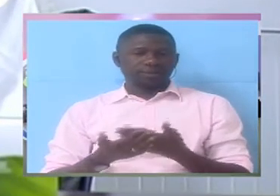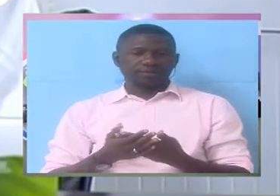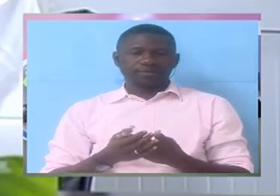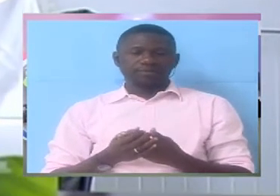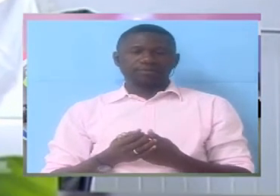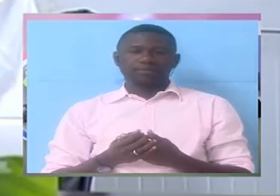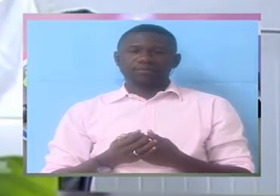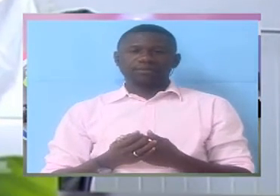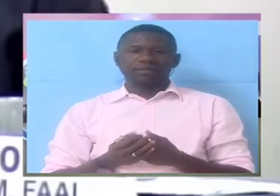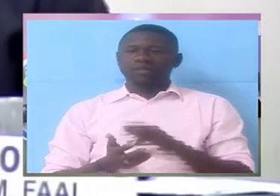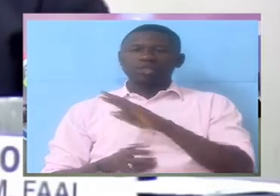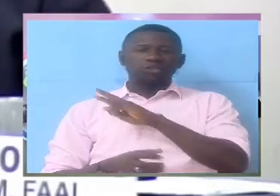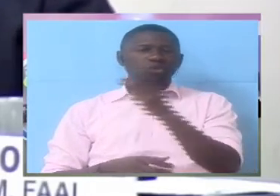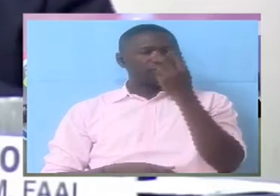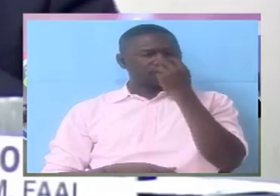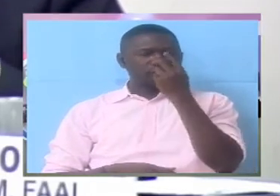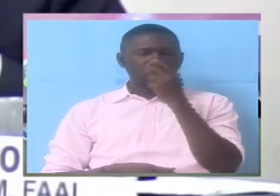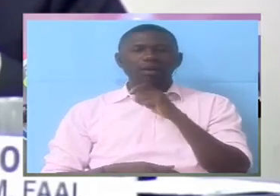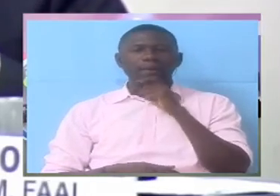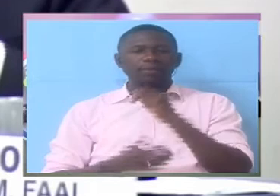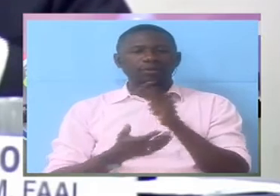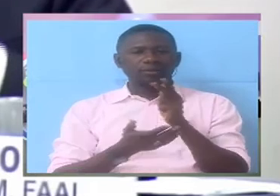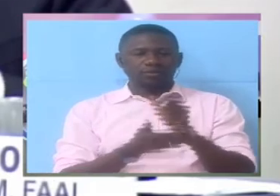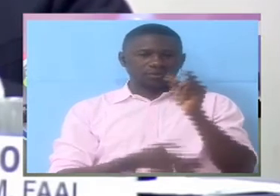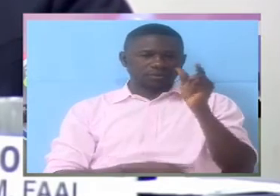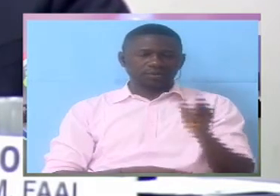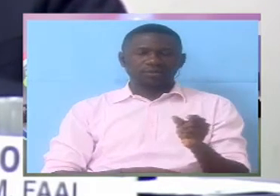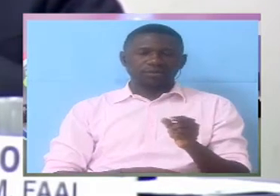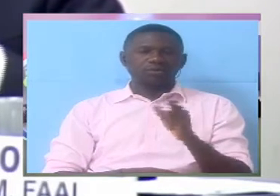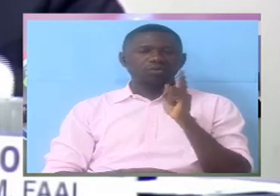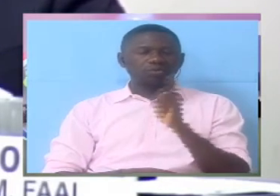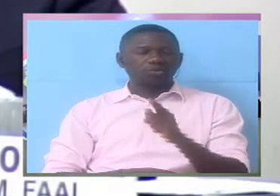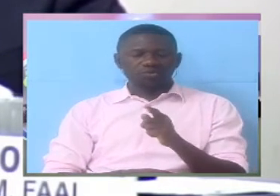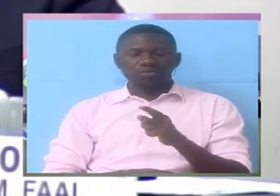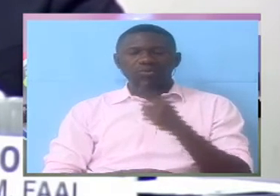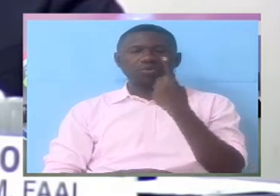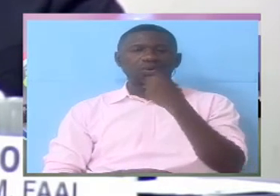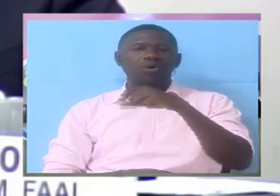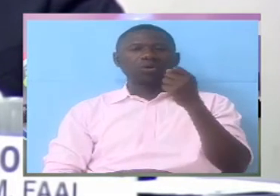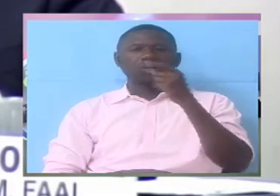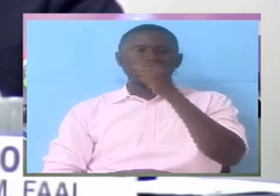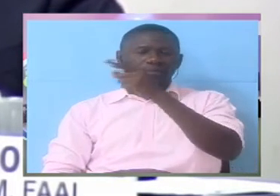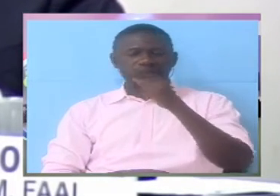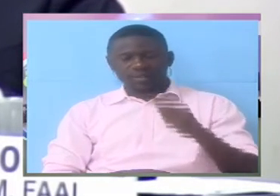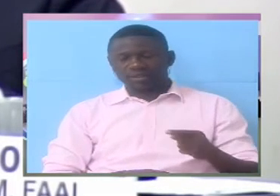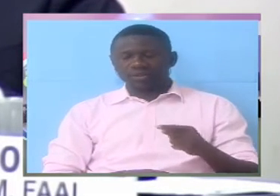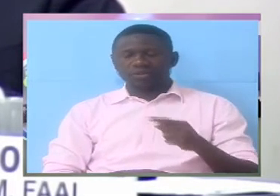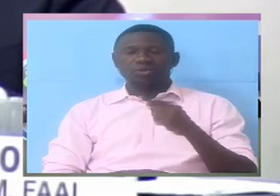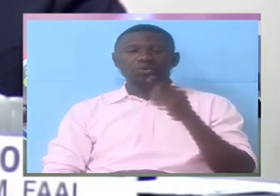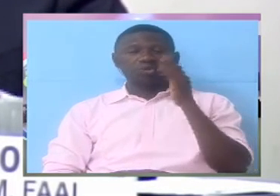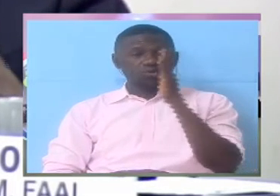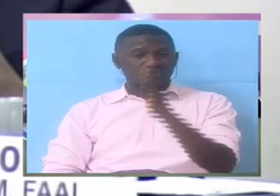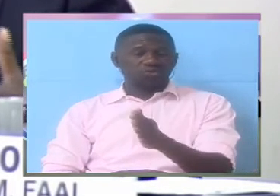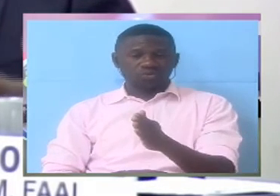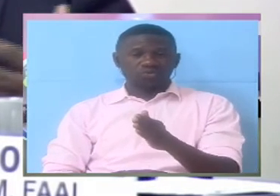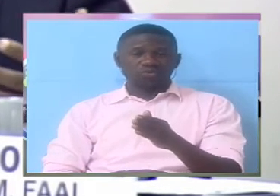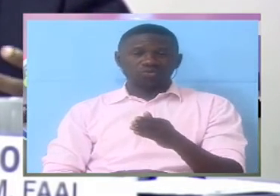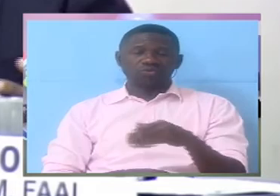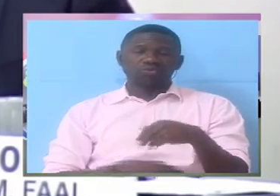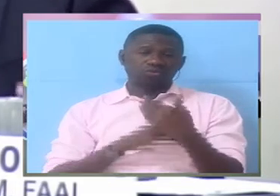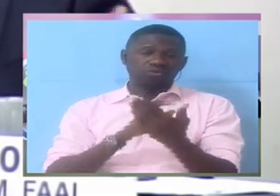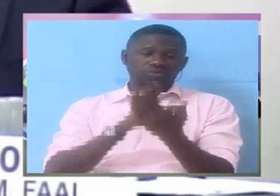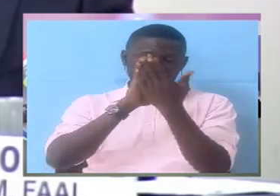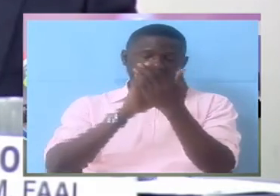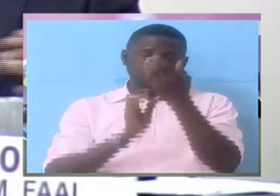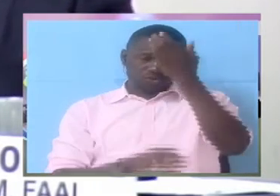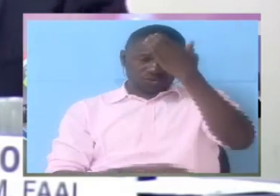It's not funny, Mr. Witness. You have to be 100% truthful to the commission. Yeah. You cannot play games